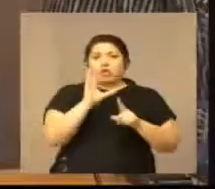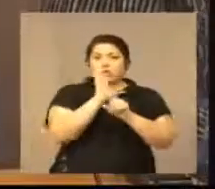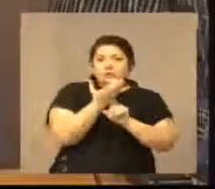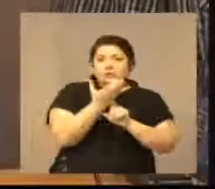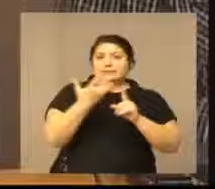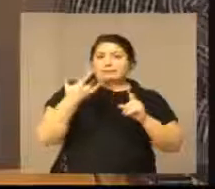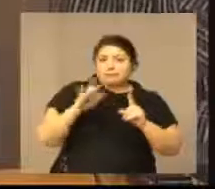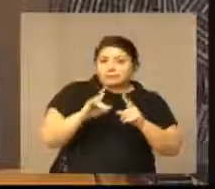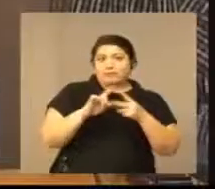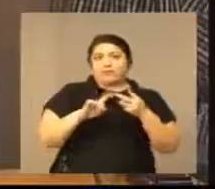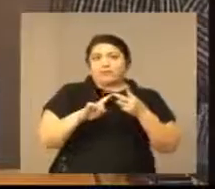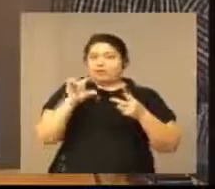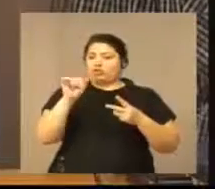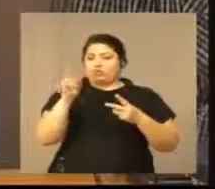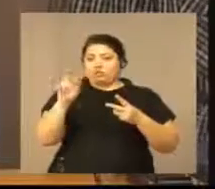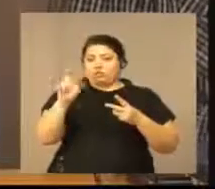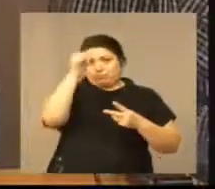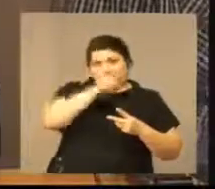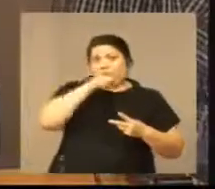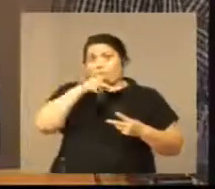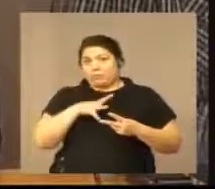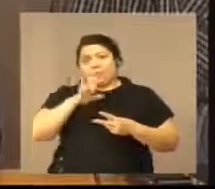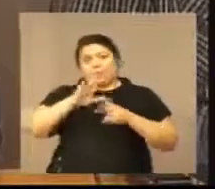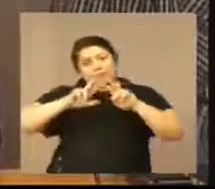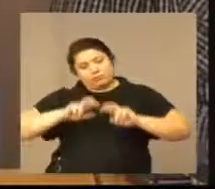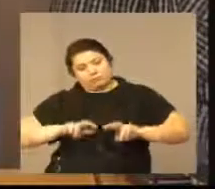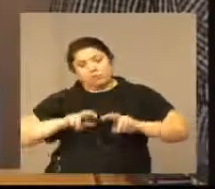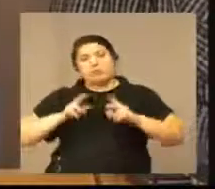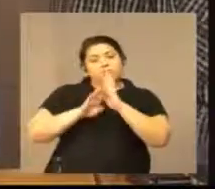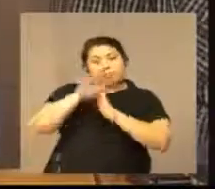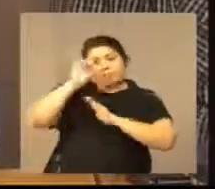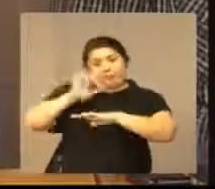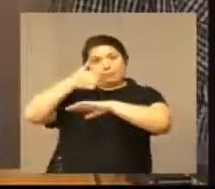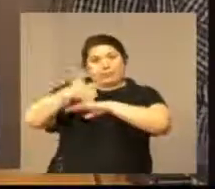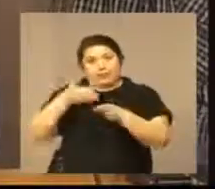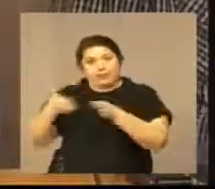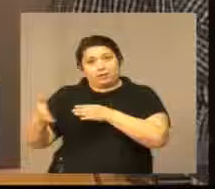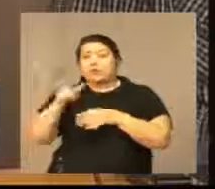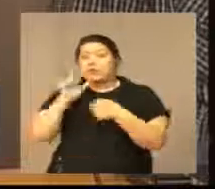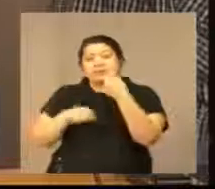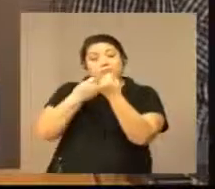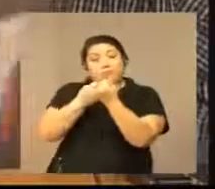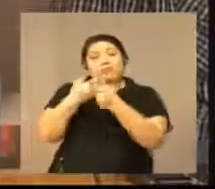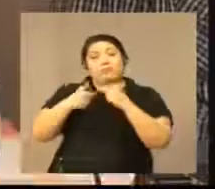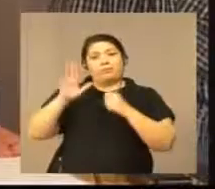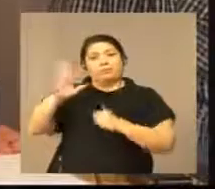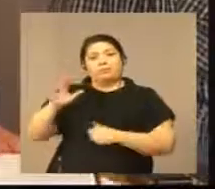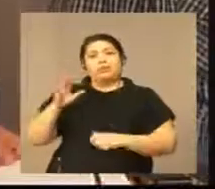analysis framework and implementation plan that was supported by Chiefs in Assembly